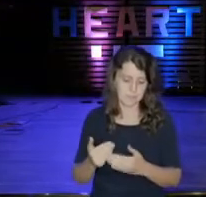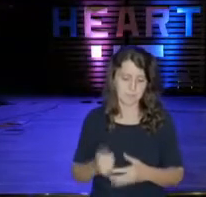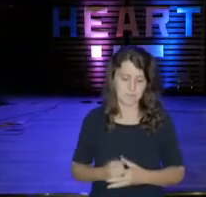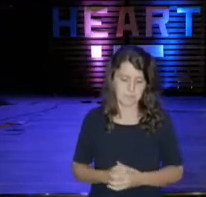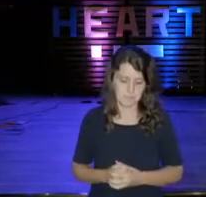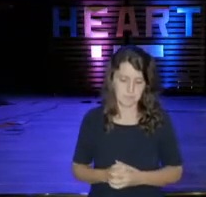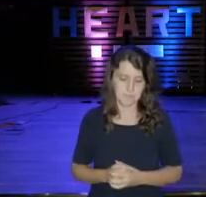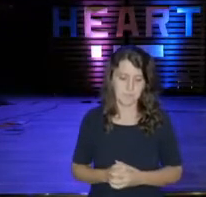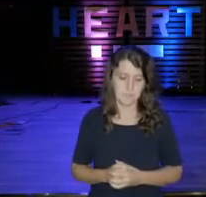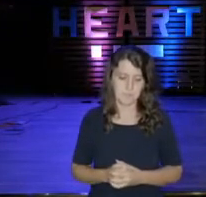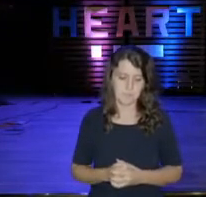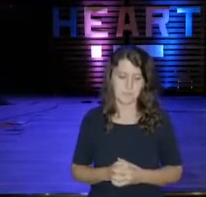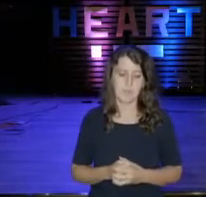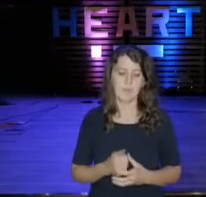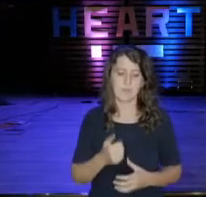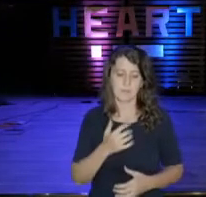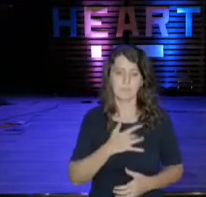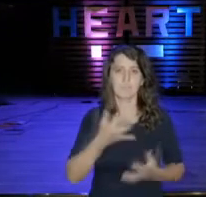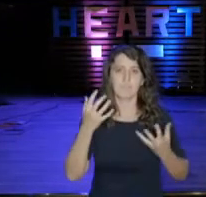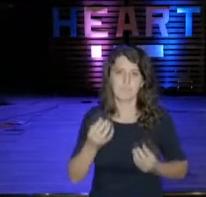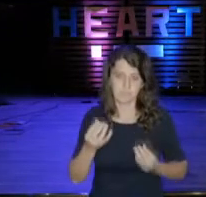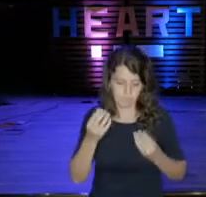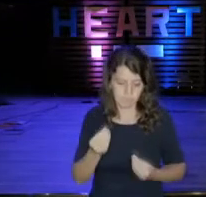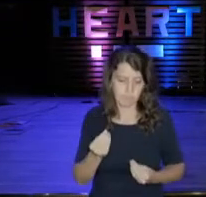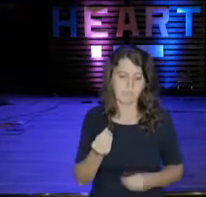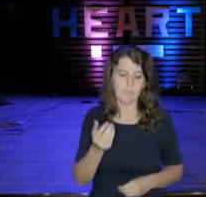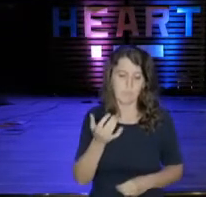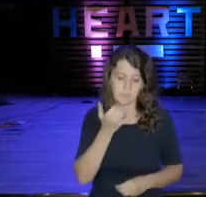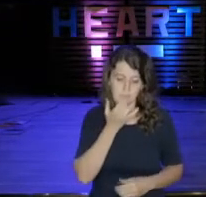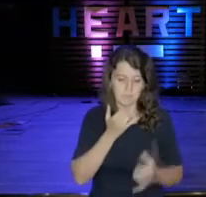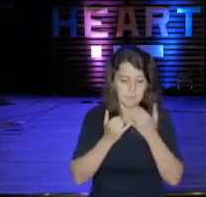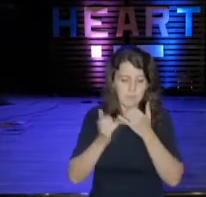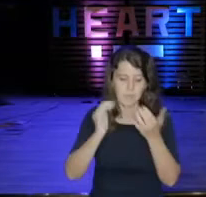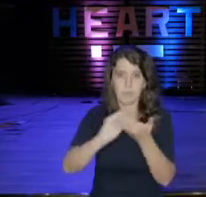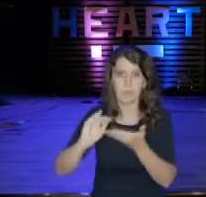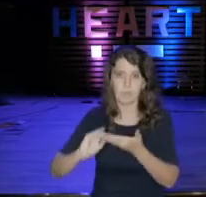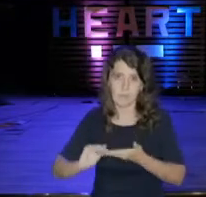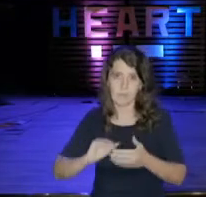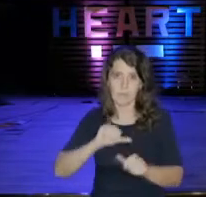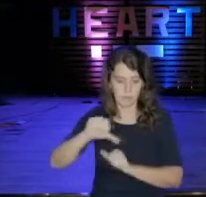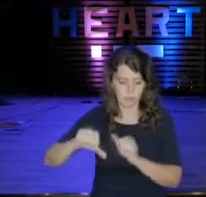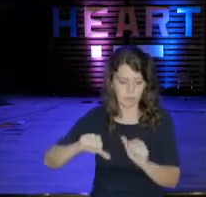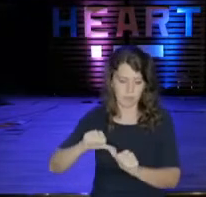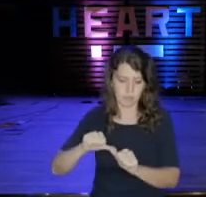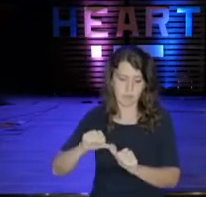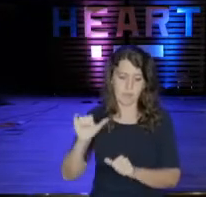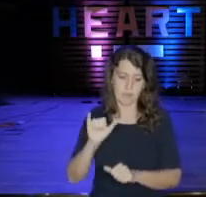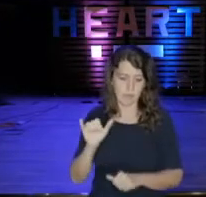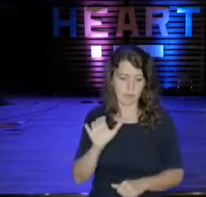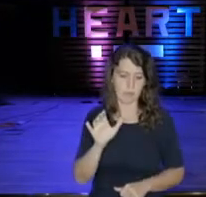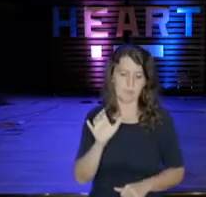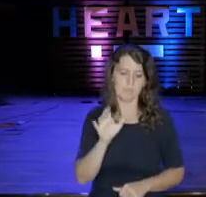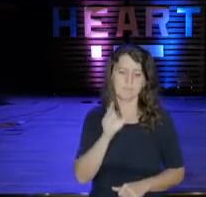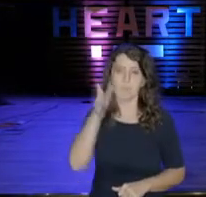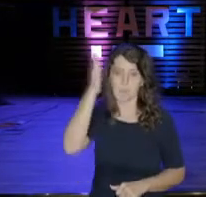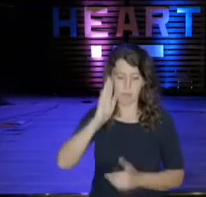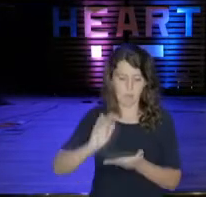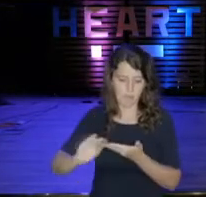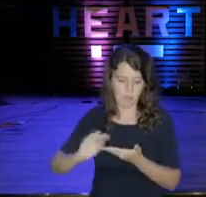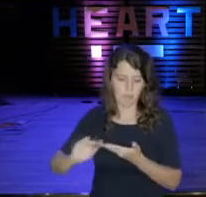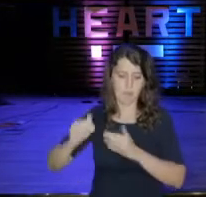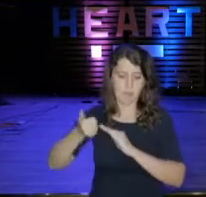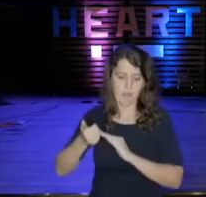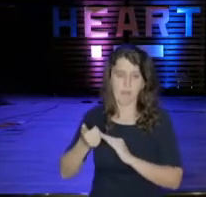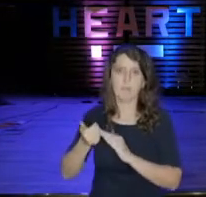other. Tenderhearted, forgiving one another, just as God, through Christ, has forgiven you. How can we be kind to each other? We